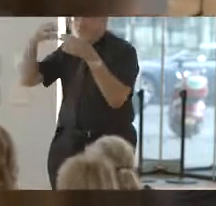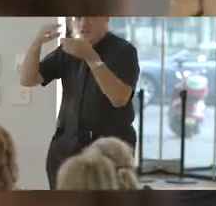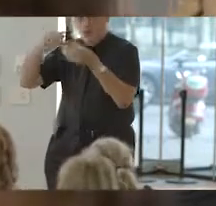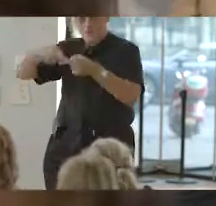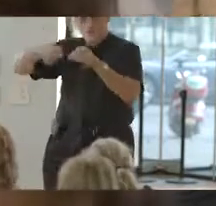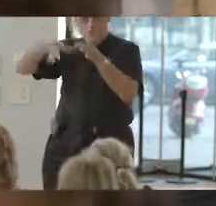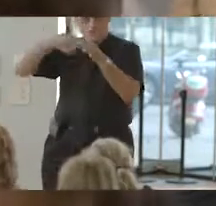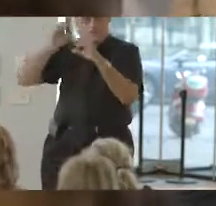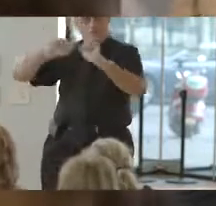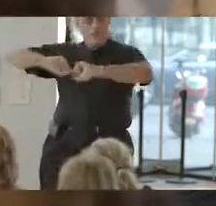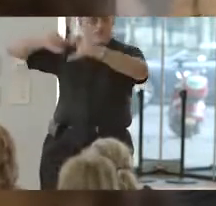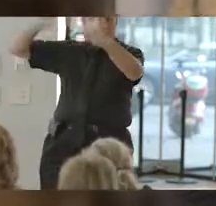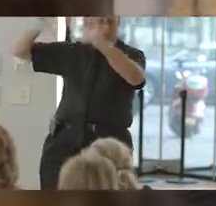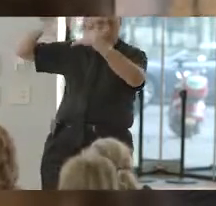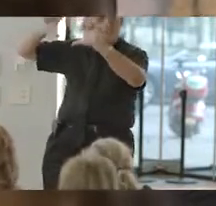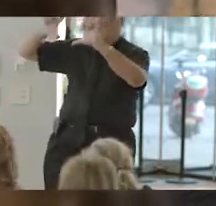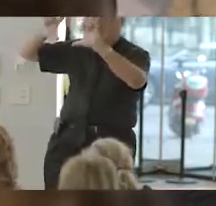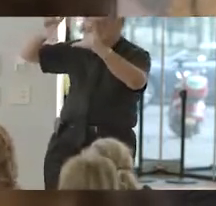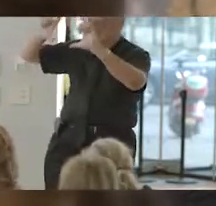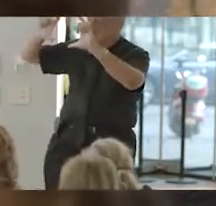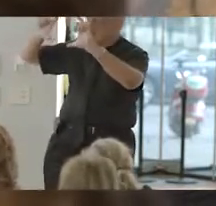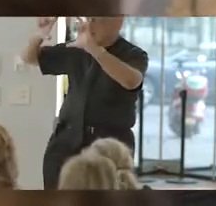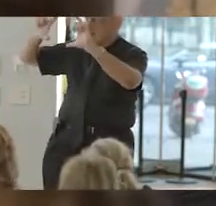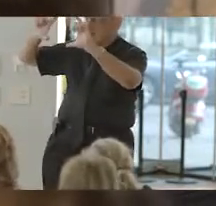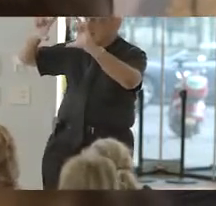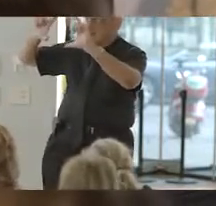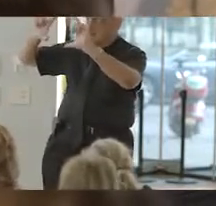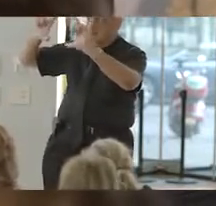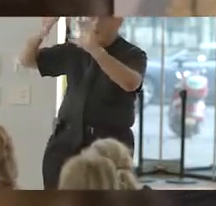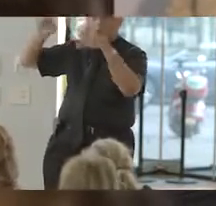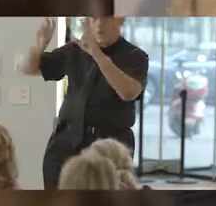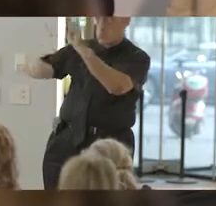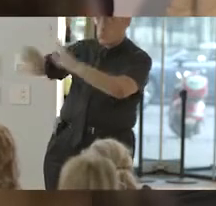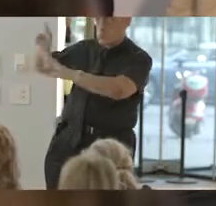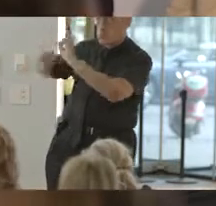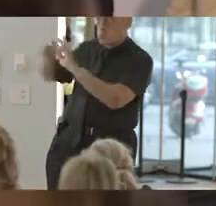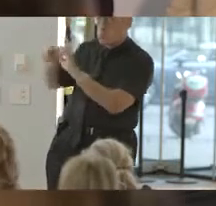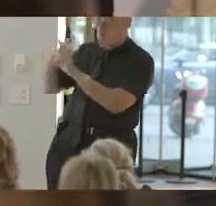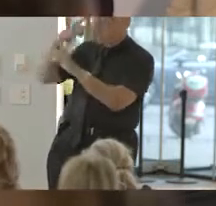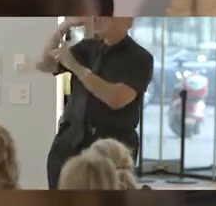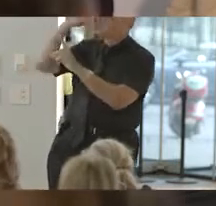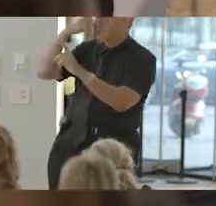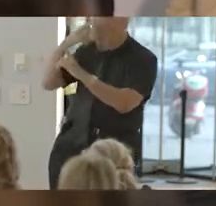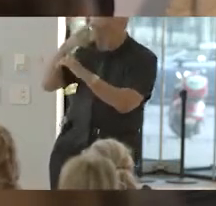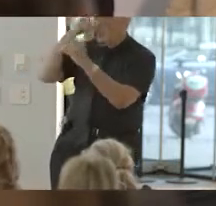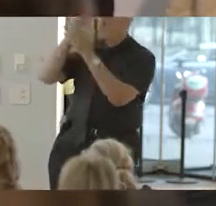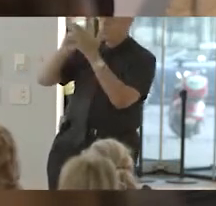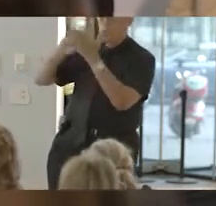Sure. Why don't we go back one slide and just, we can have just a moment to sit on this